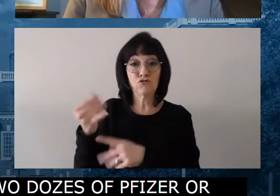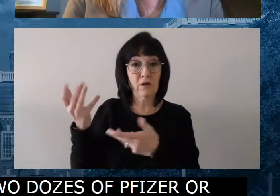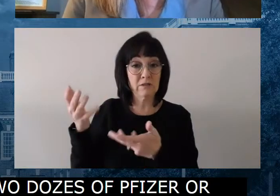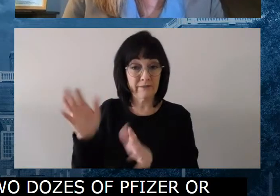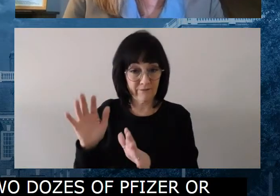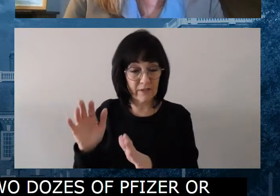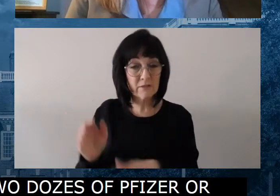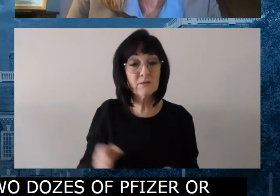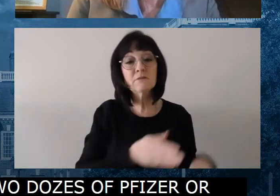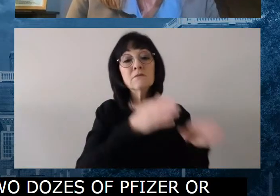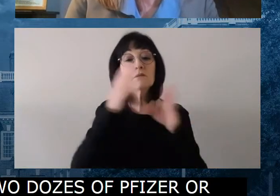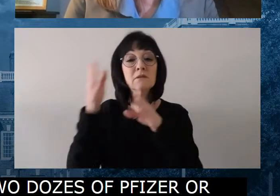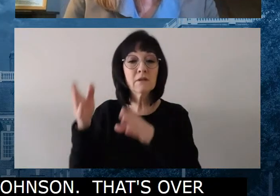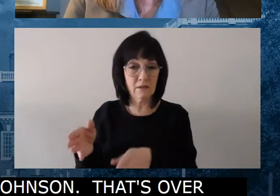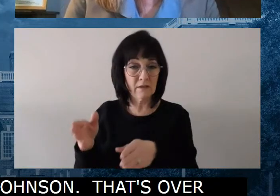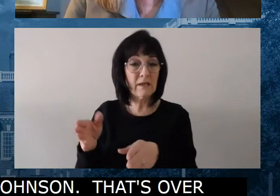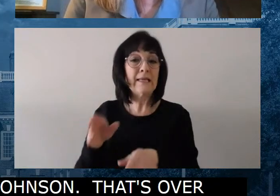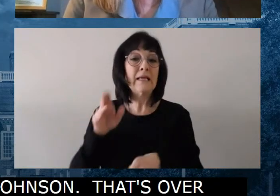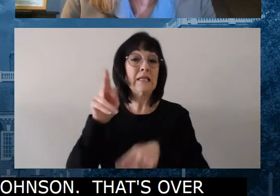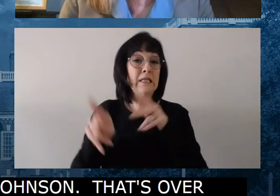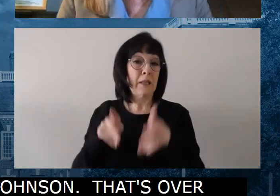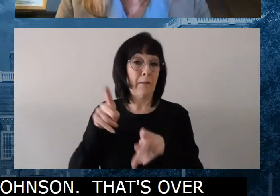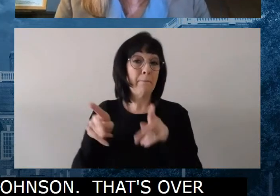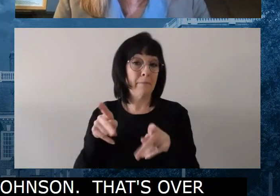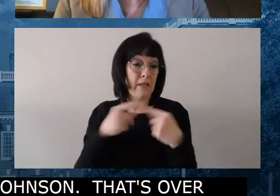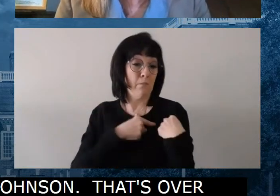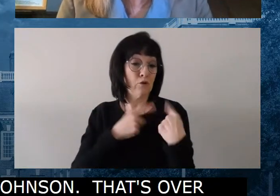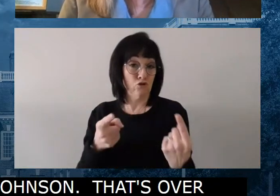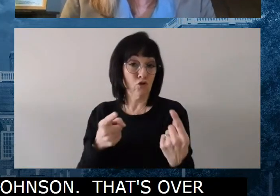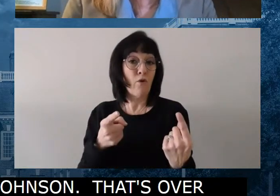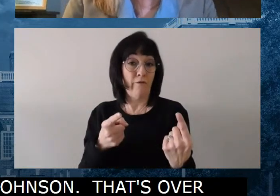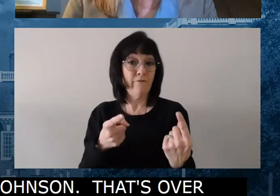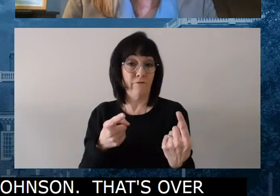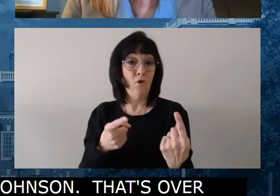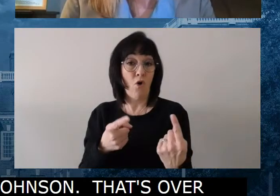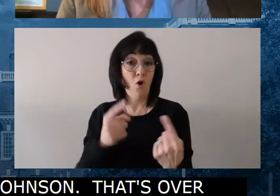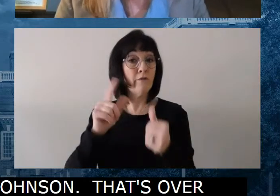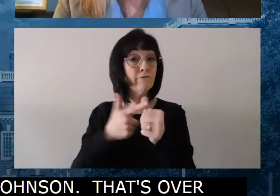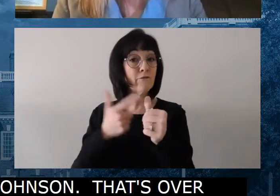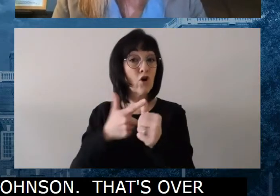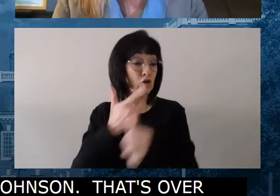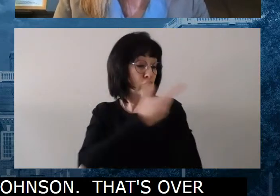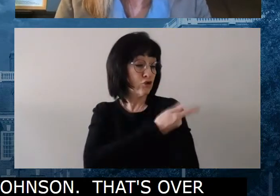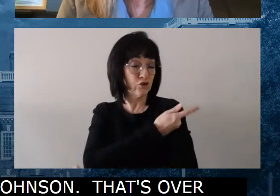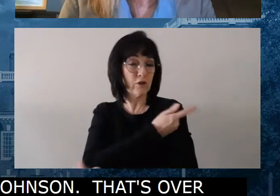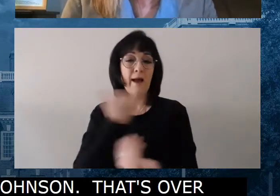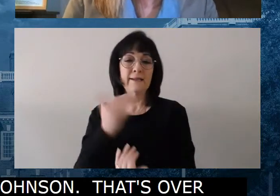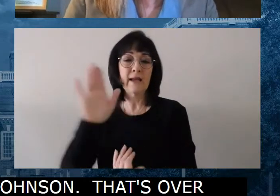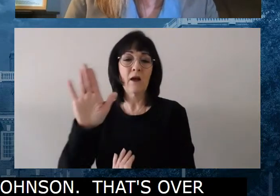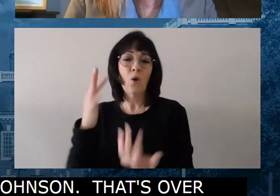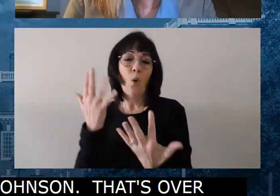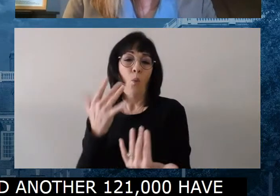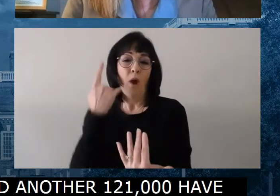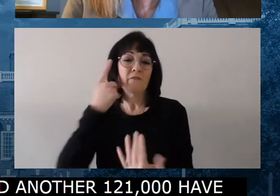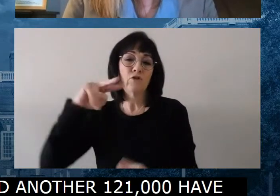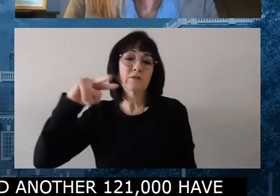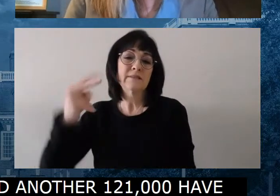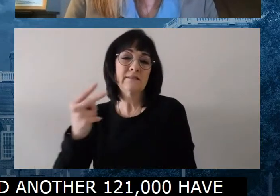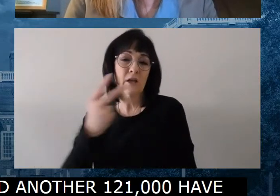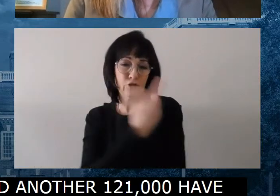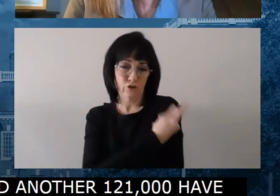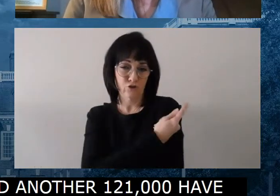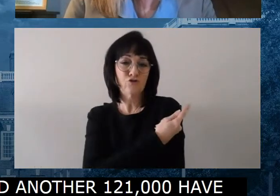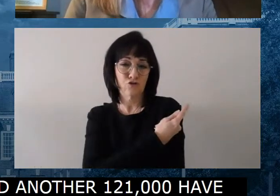And another 121,000 have received 1 of 2 doses. So we have